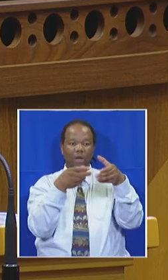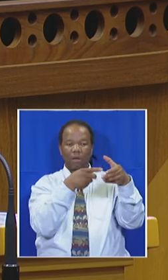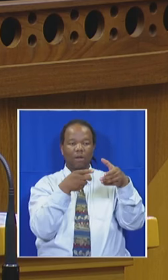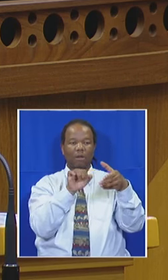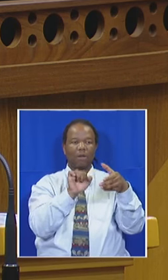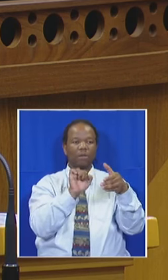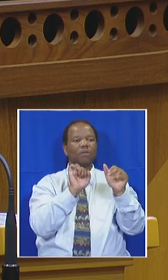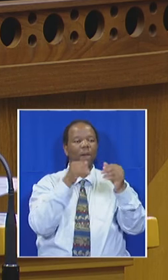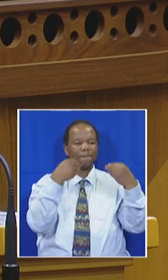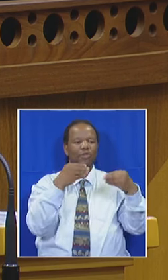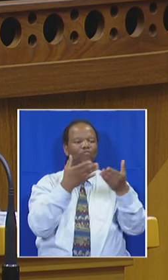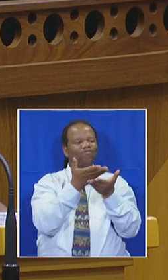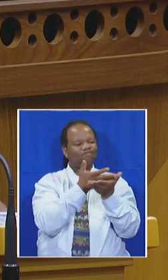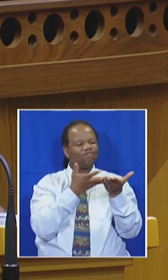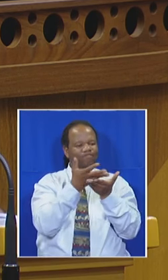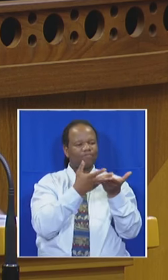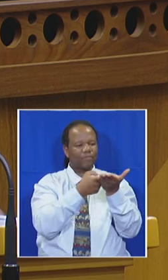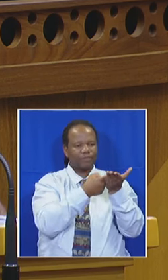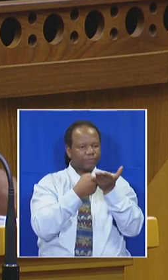matter.